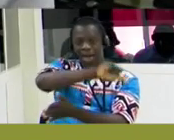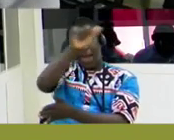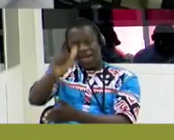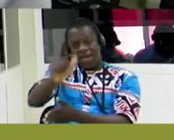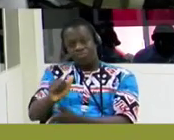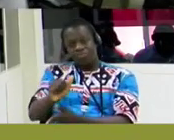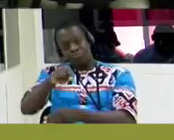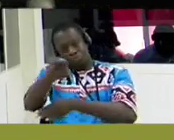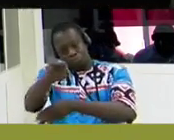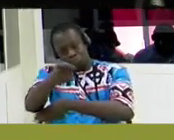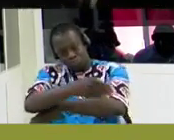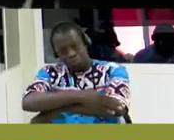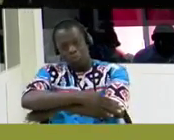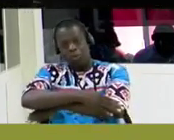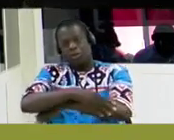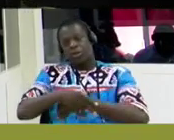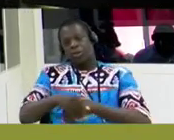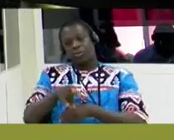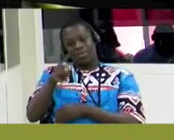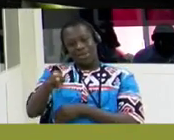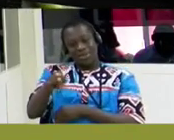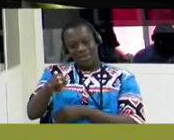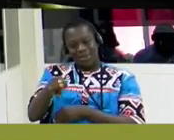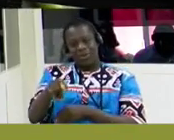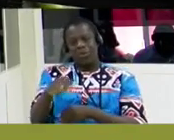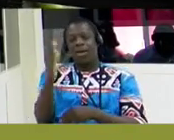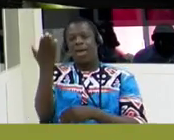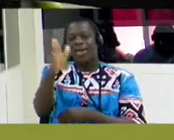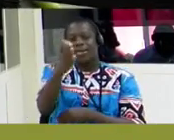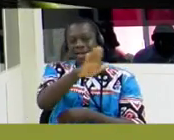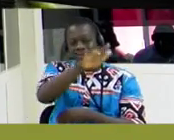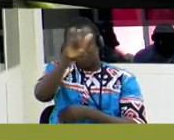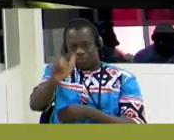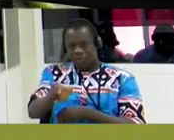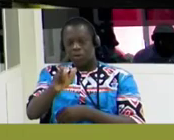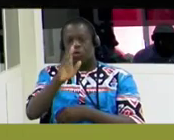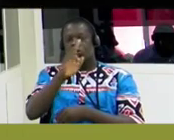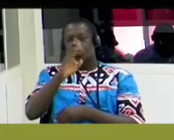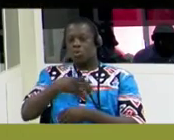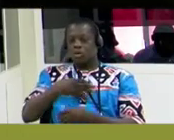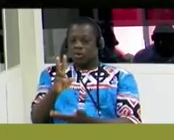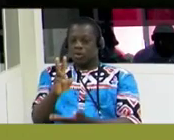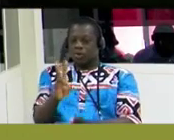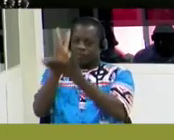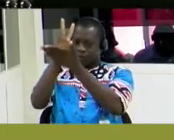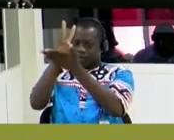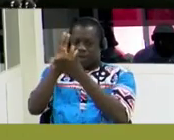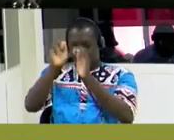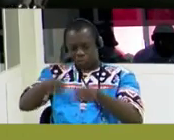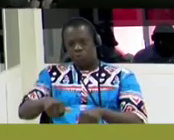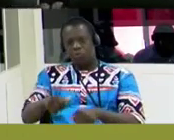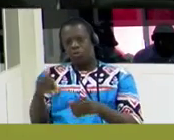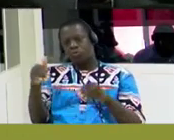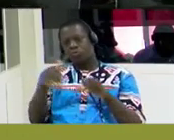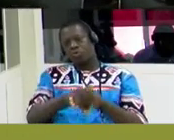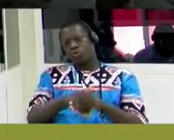But this one, they said anybody who want to volunteer, you can come in.